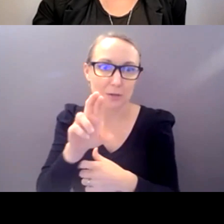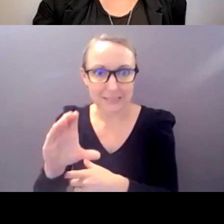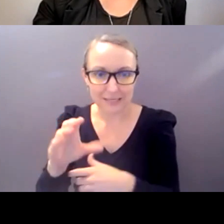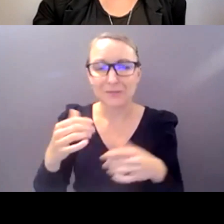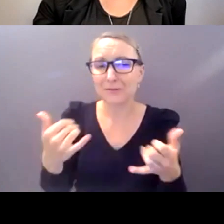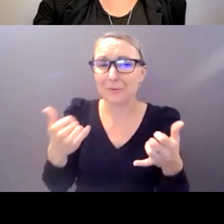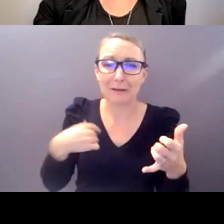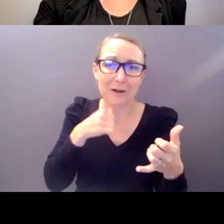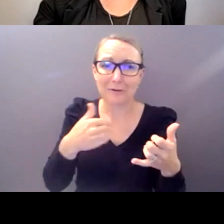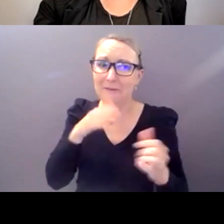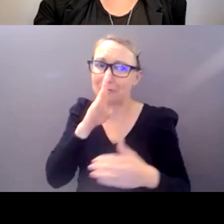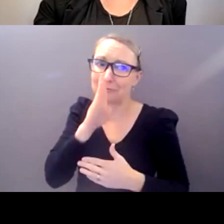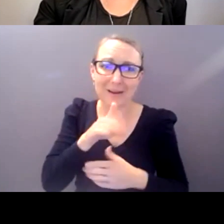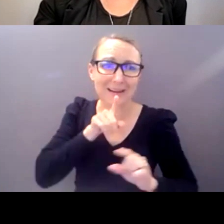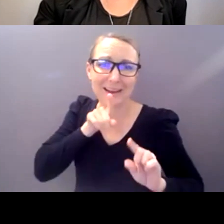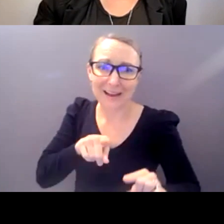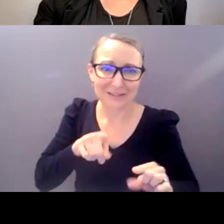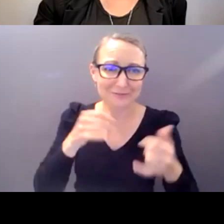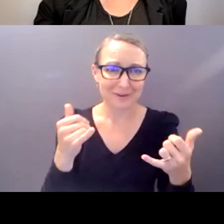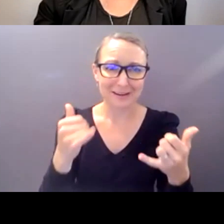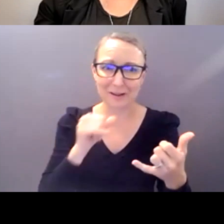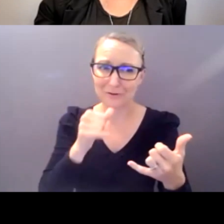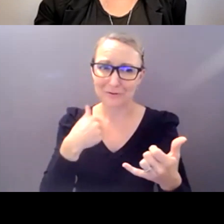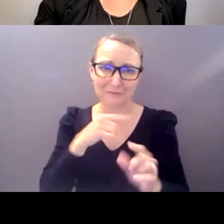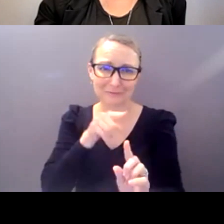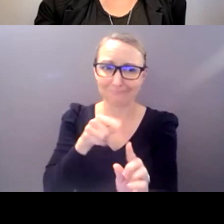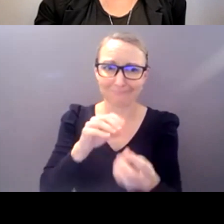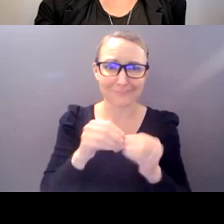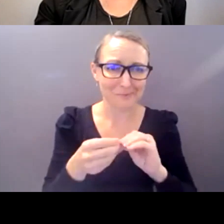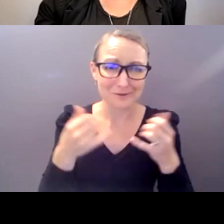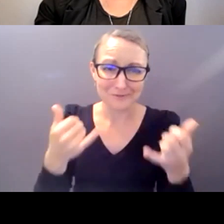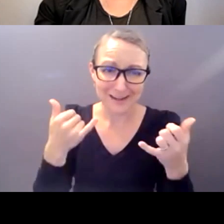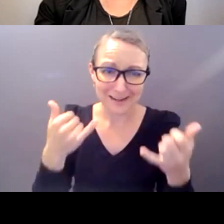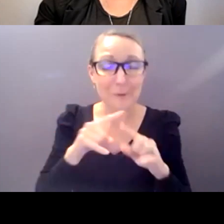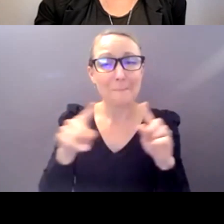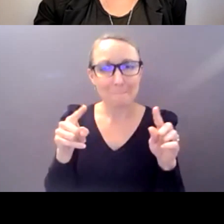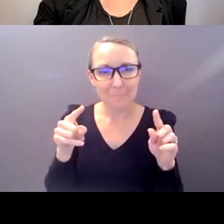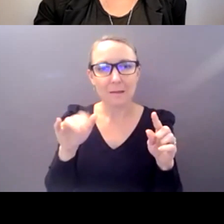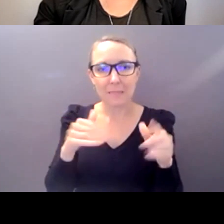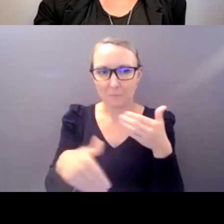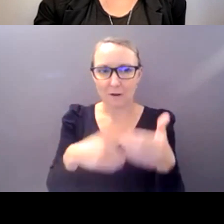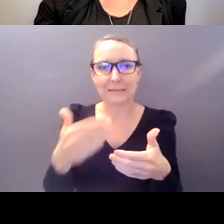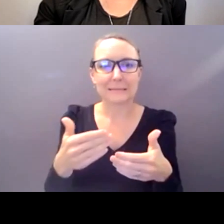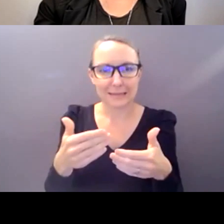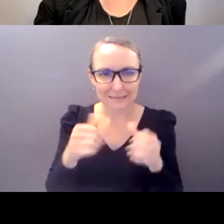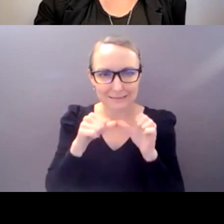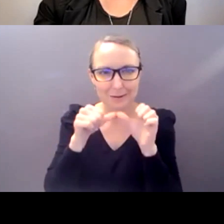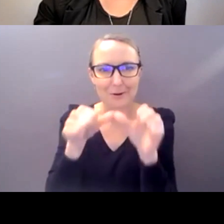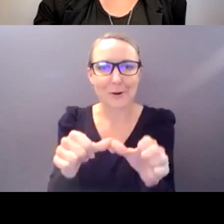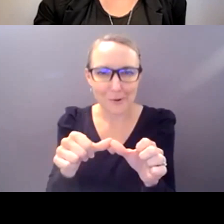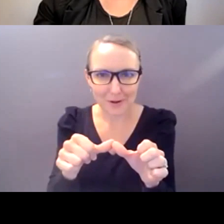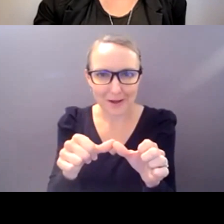now, but it is definitely a refining process. And